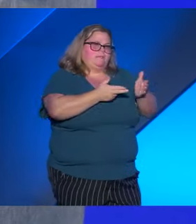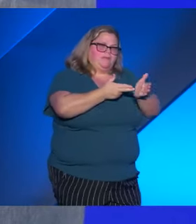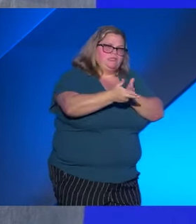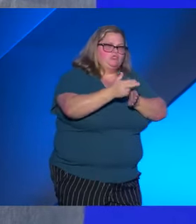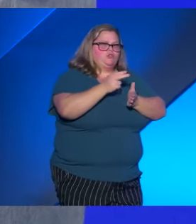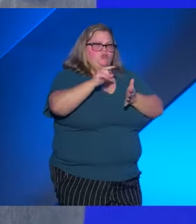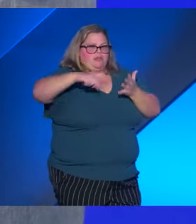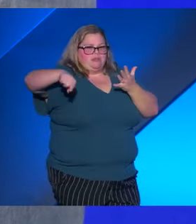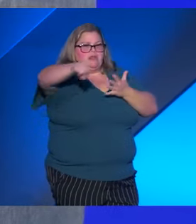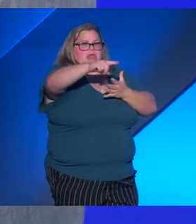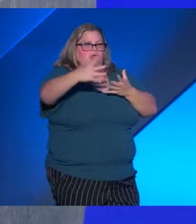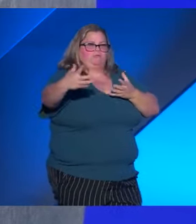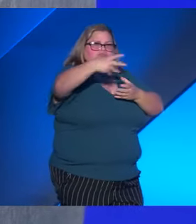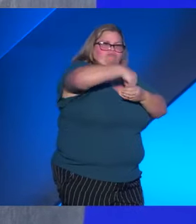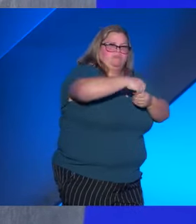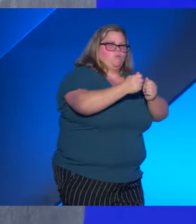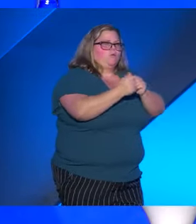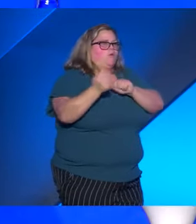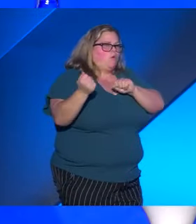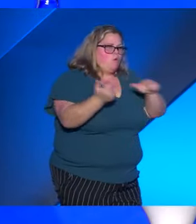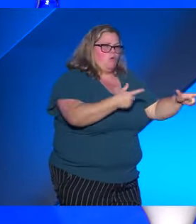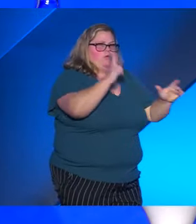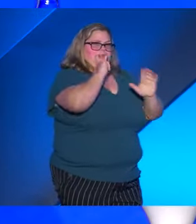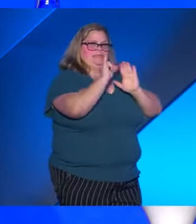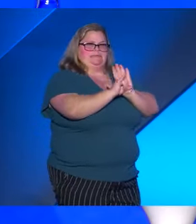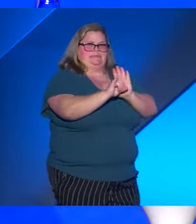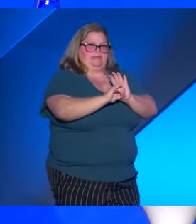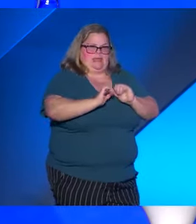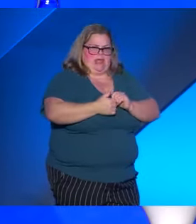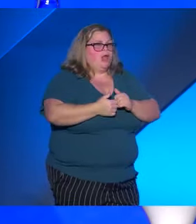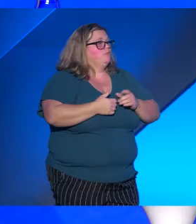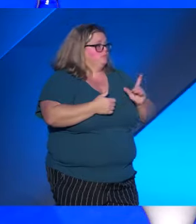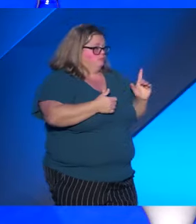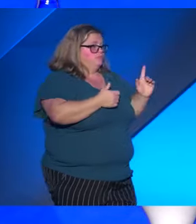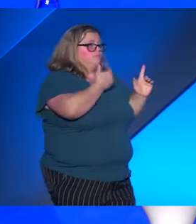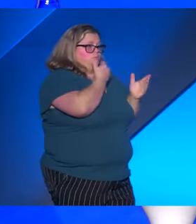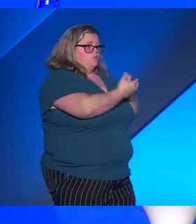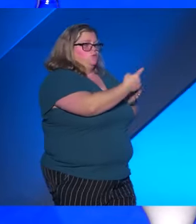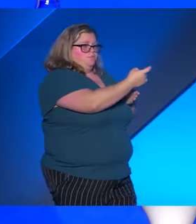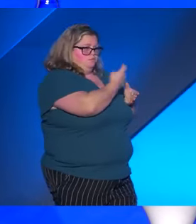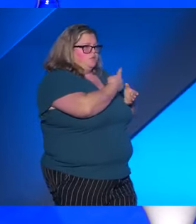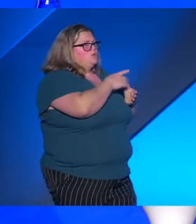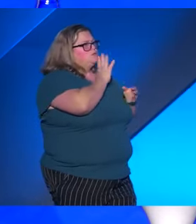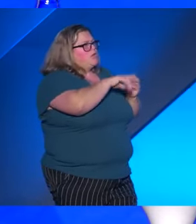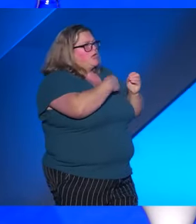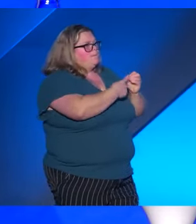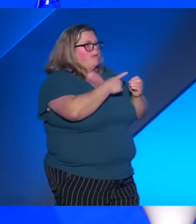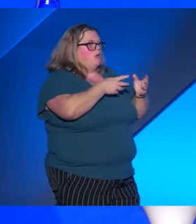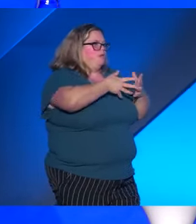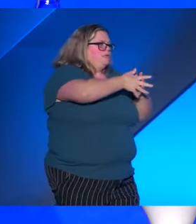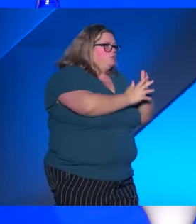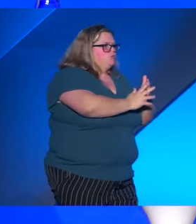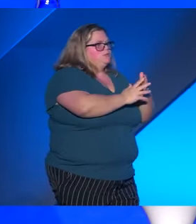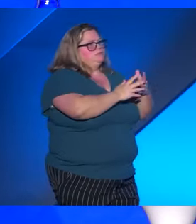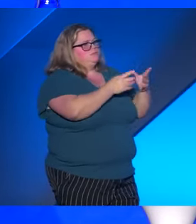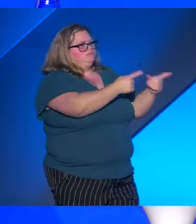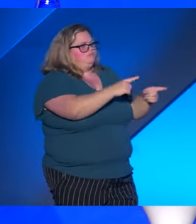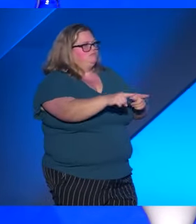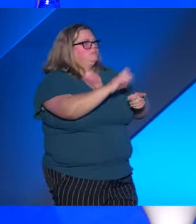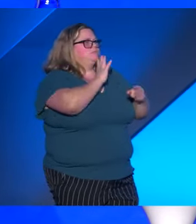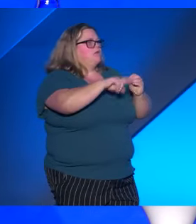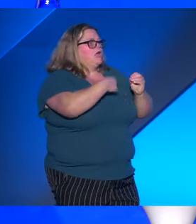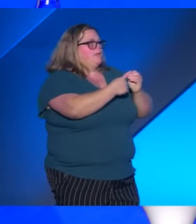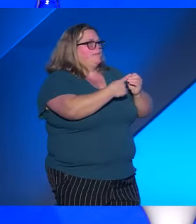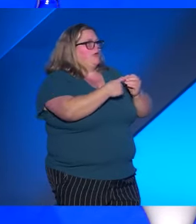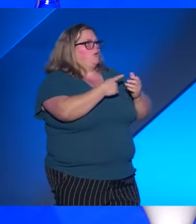inclusive of all identities? I think that's really important. I mean, when you talk about intersectionality, you're talking about demographics for sure, right? But how would you